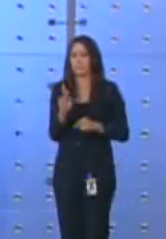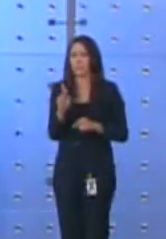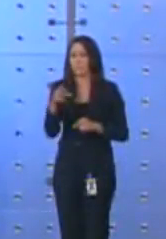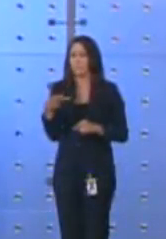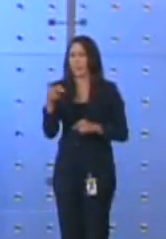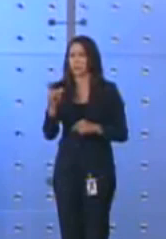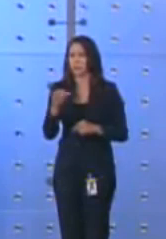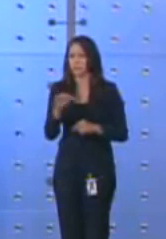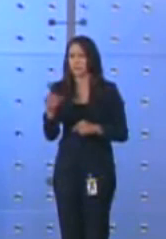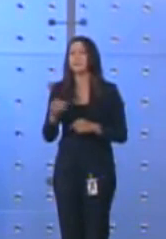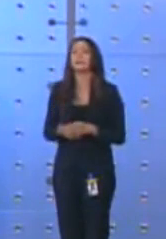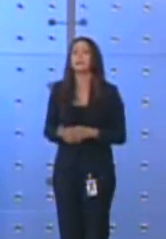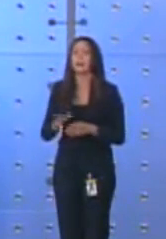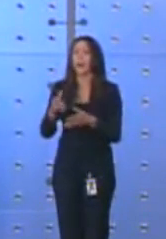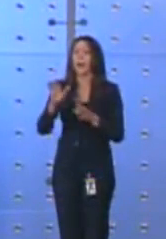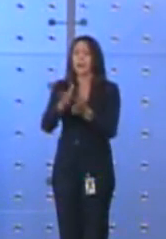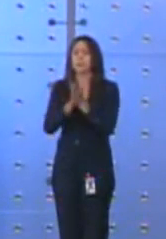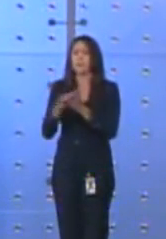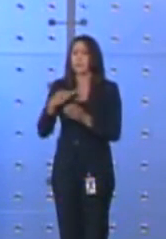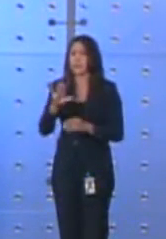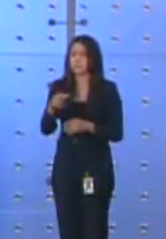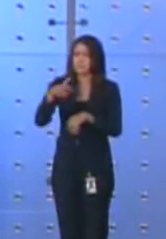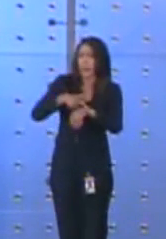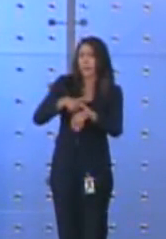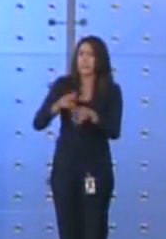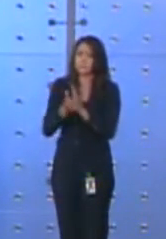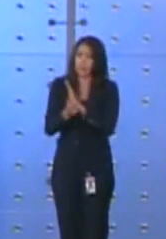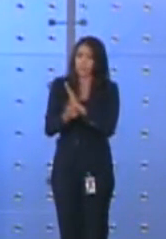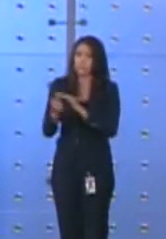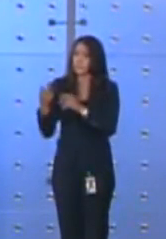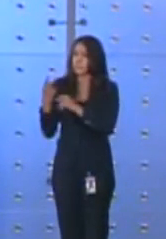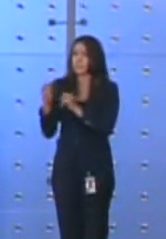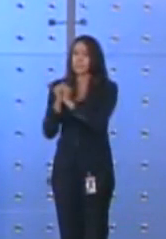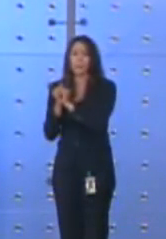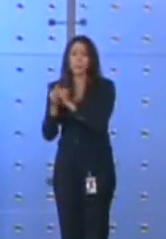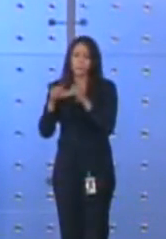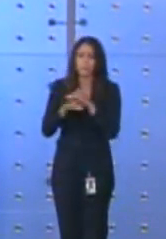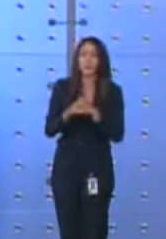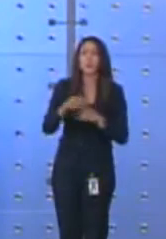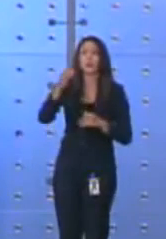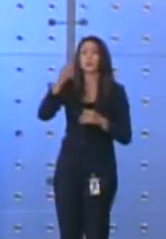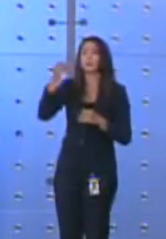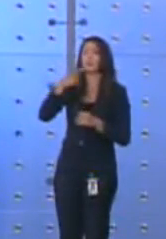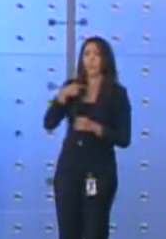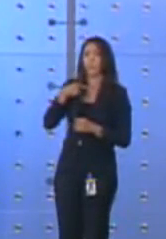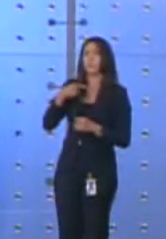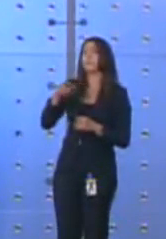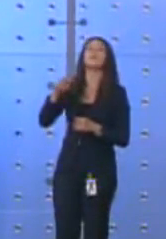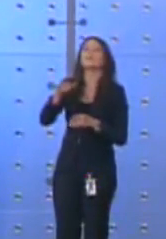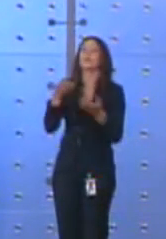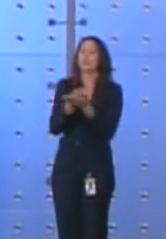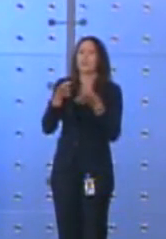I asked him to volunteer his time and his talents, and together we dug in. We were told that the new lane on the 405 wouldn't open before